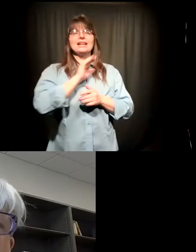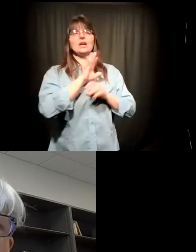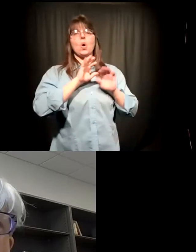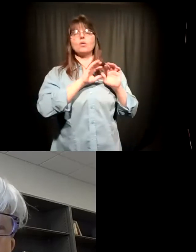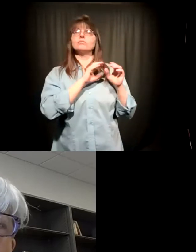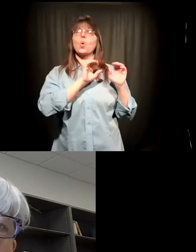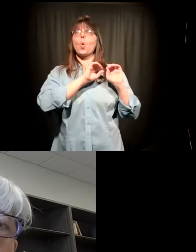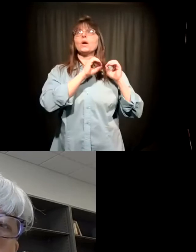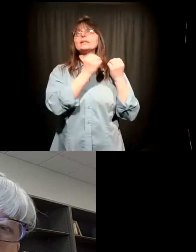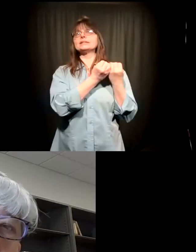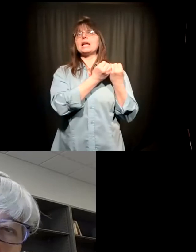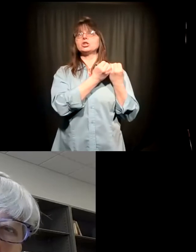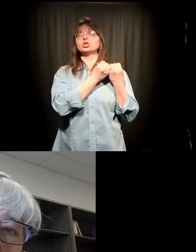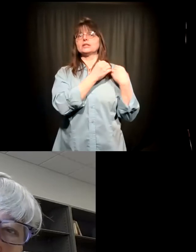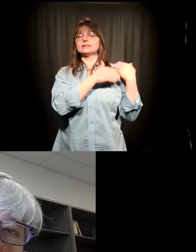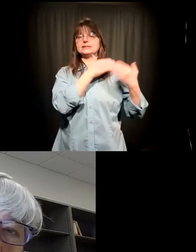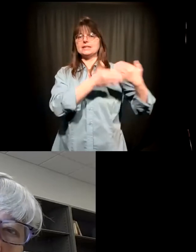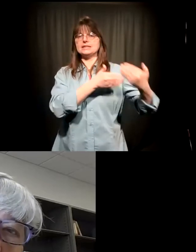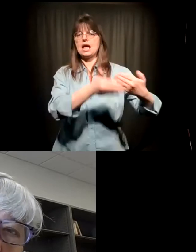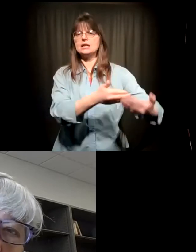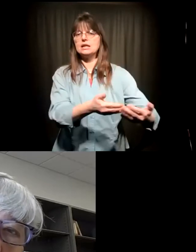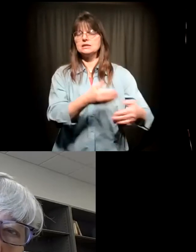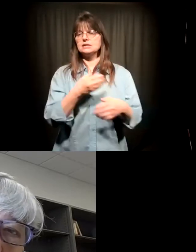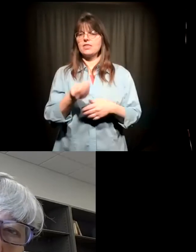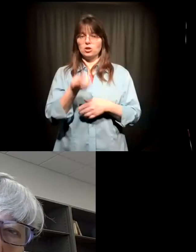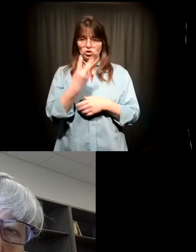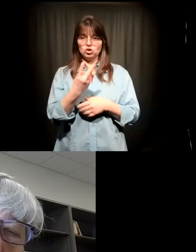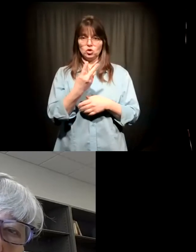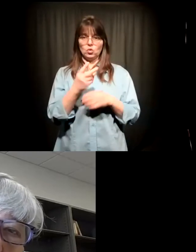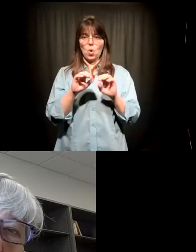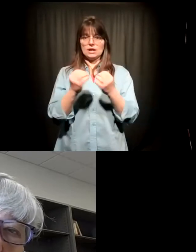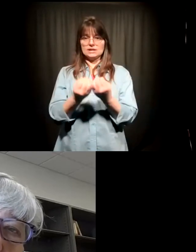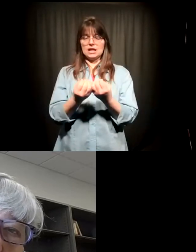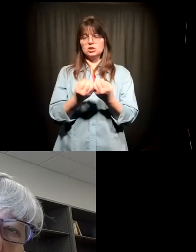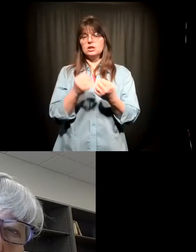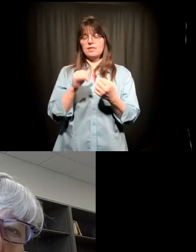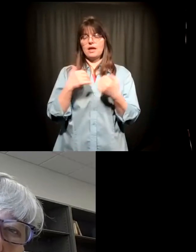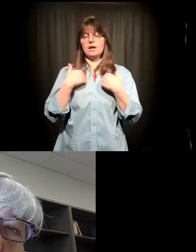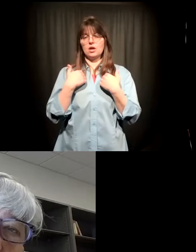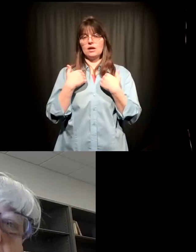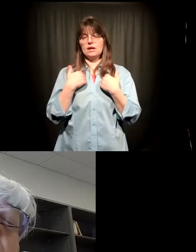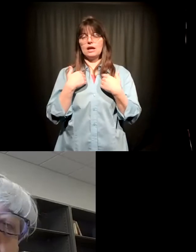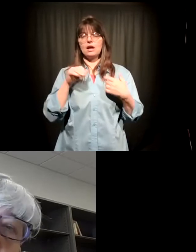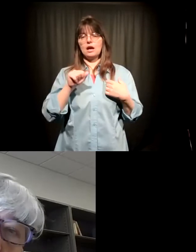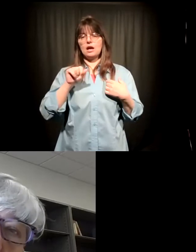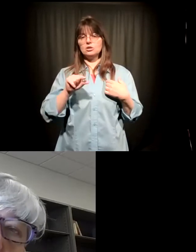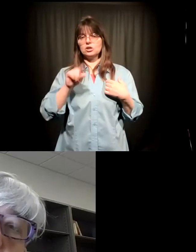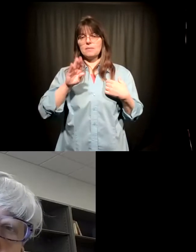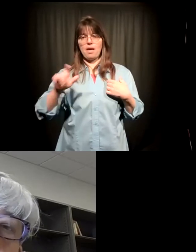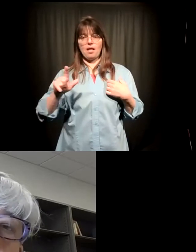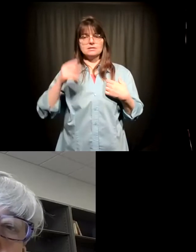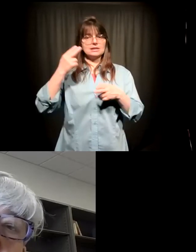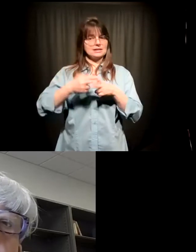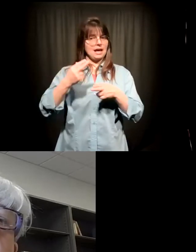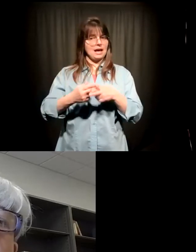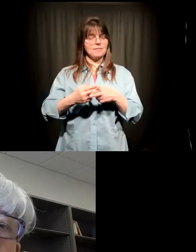descendants. So there's two organizations that carry his name and that continue his philosophy. And the philosophy of